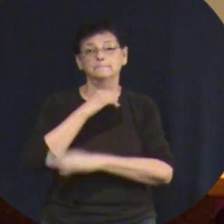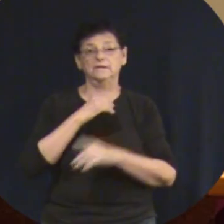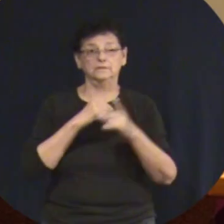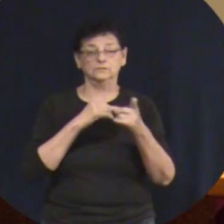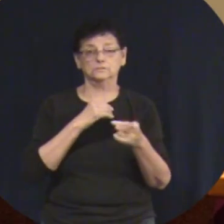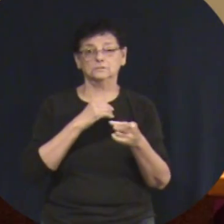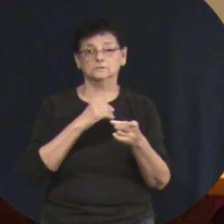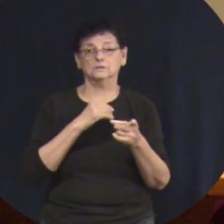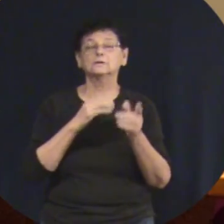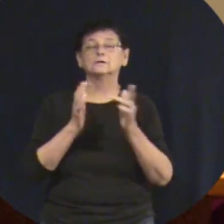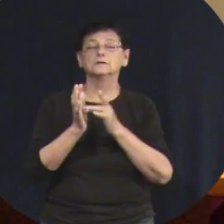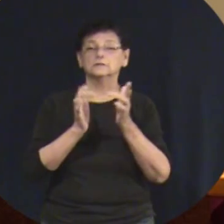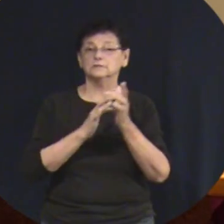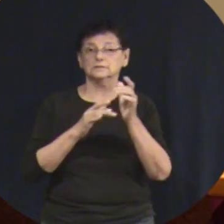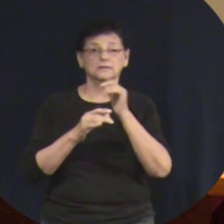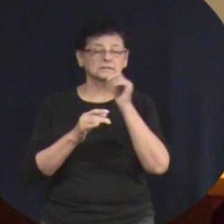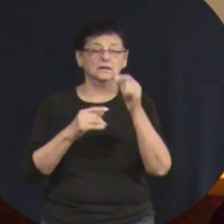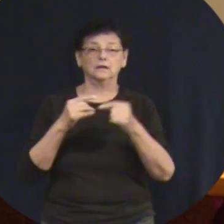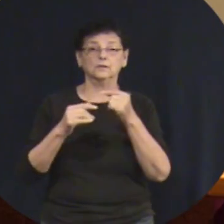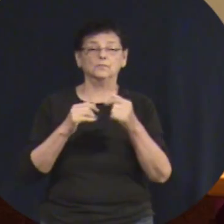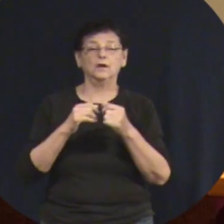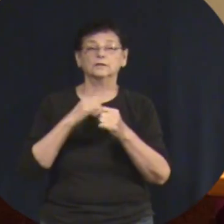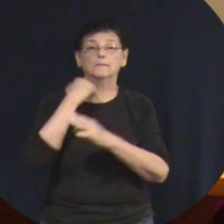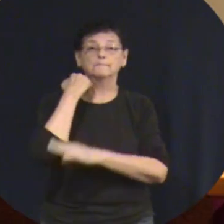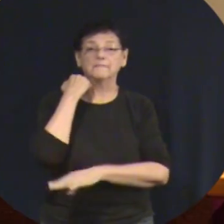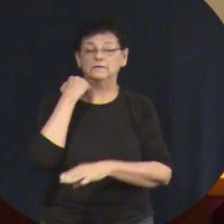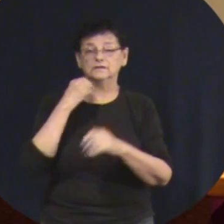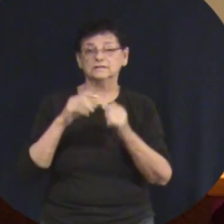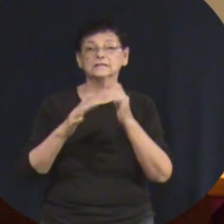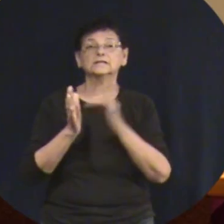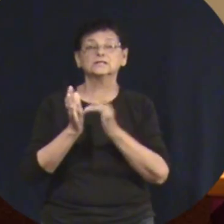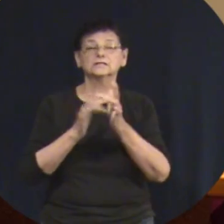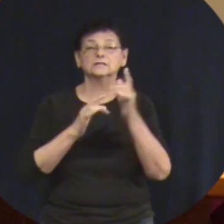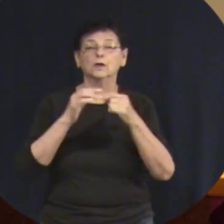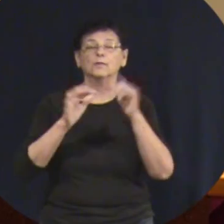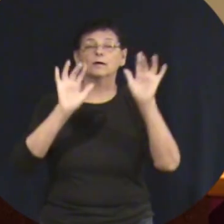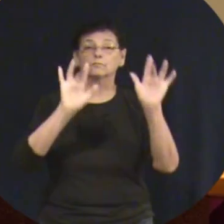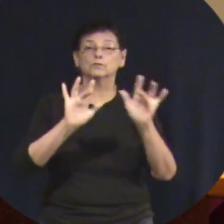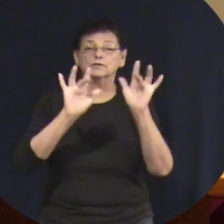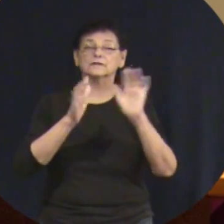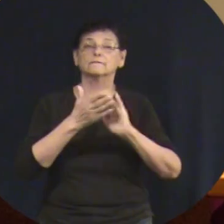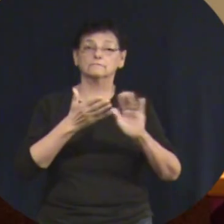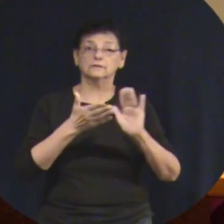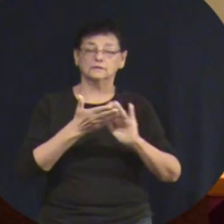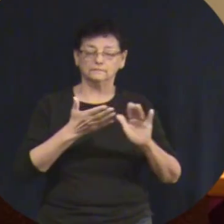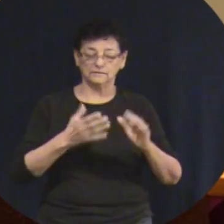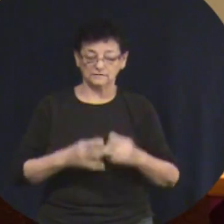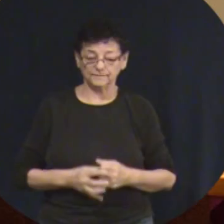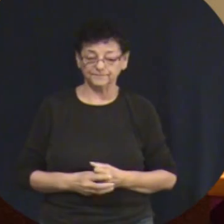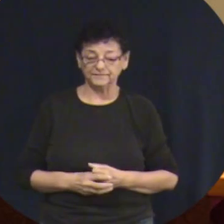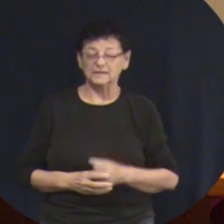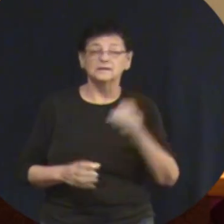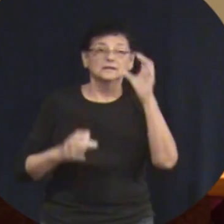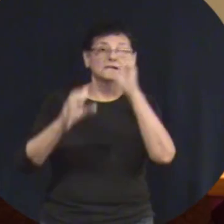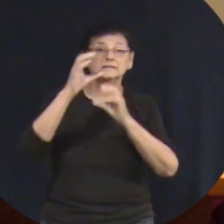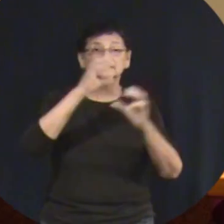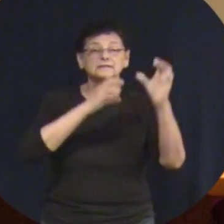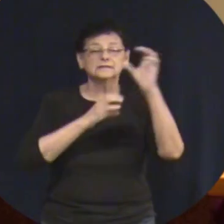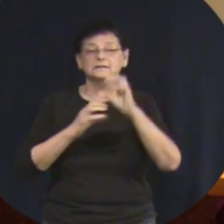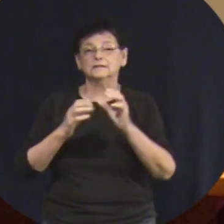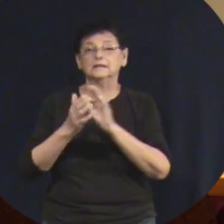you"? Jesus is not about condemnation. Jesus is about mercy and forgiveness, seeking